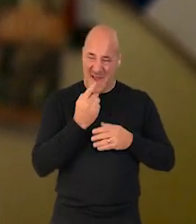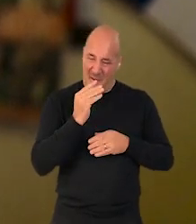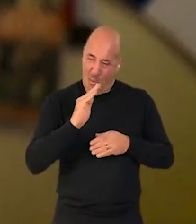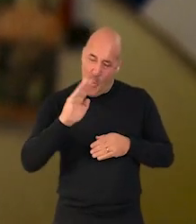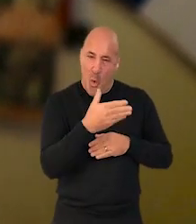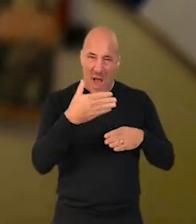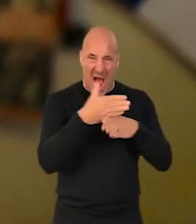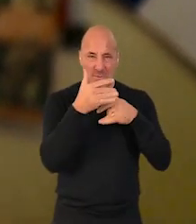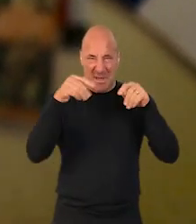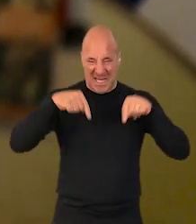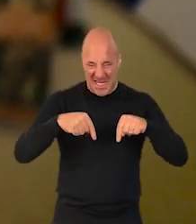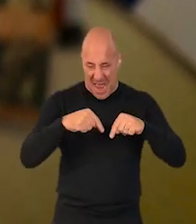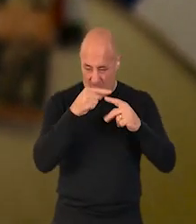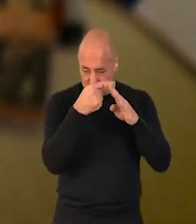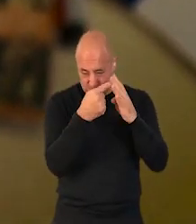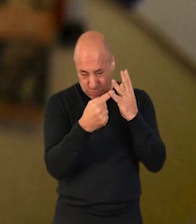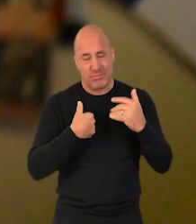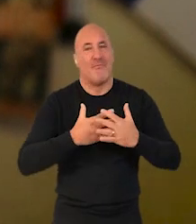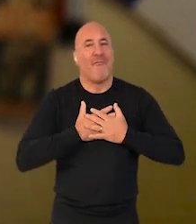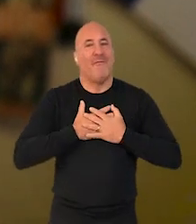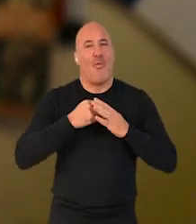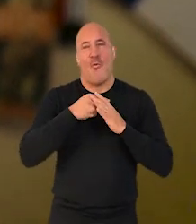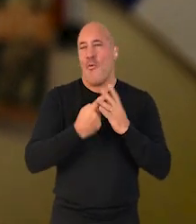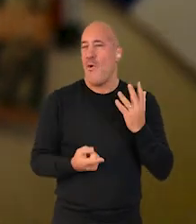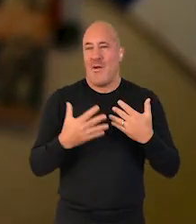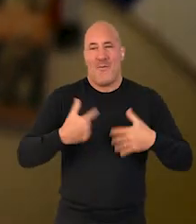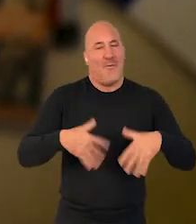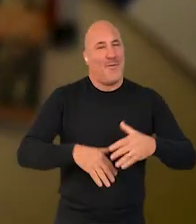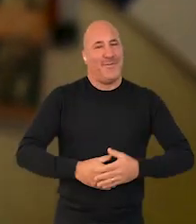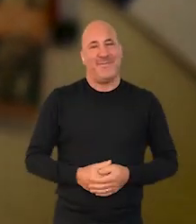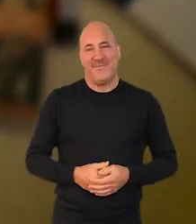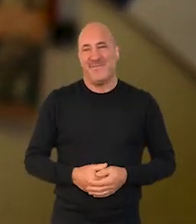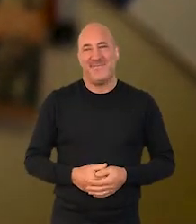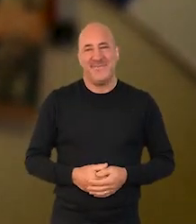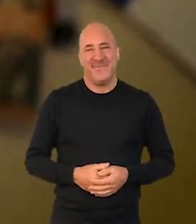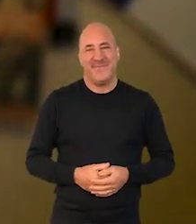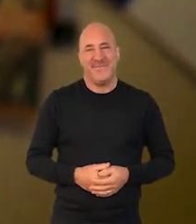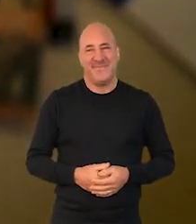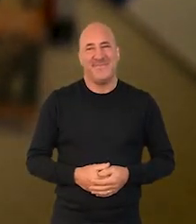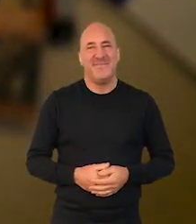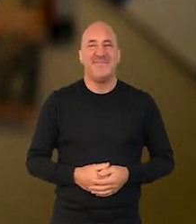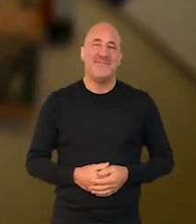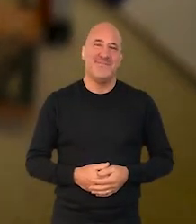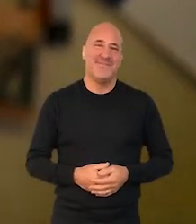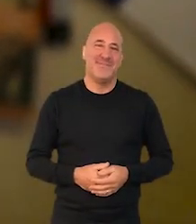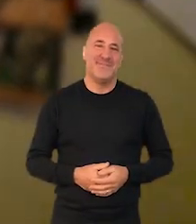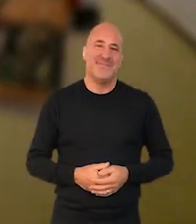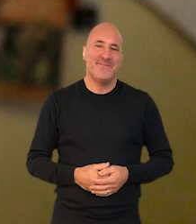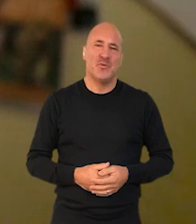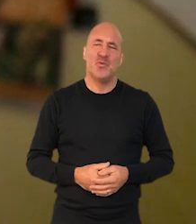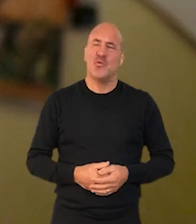actually seeing activities in this based around